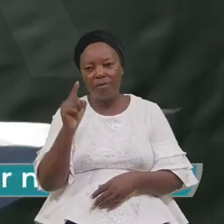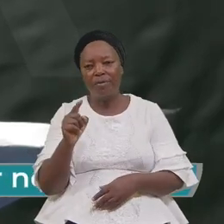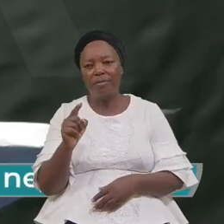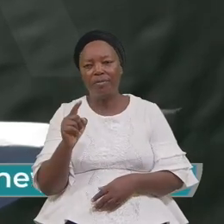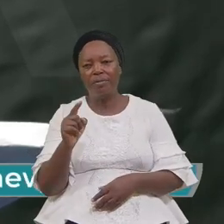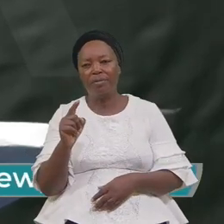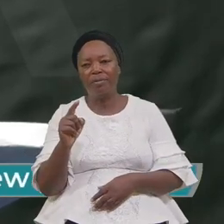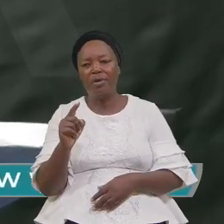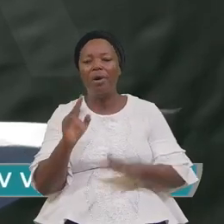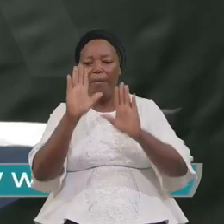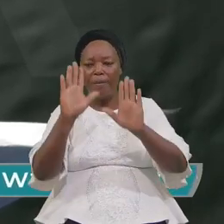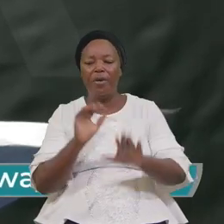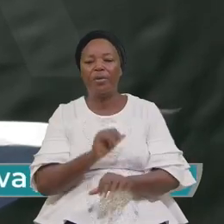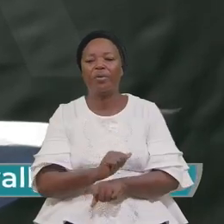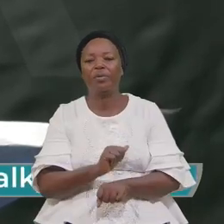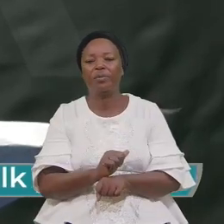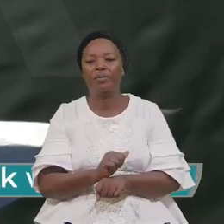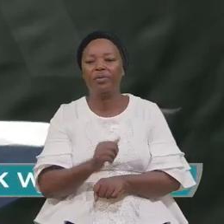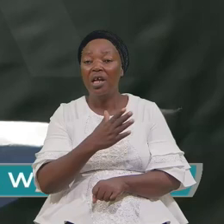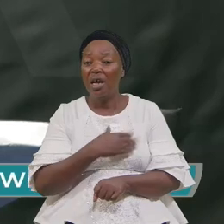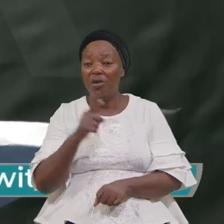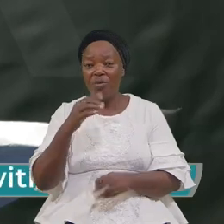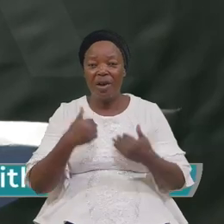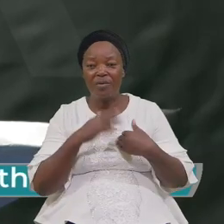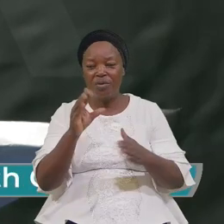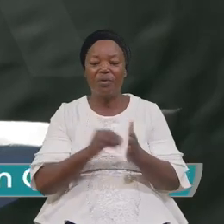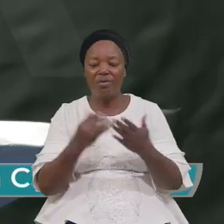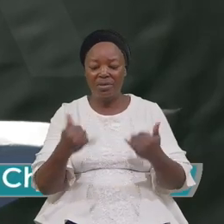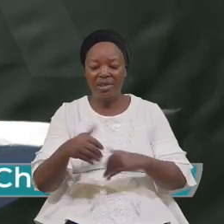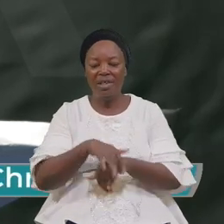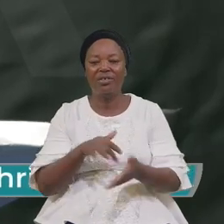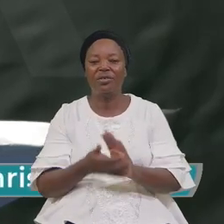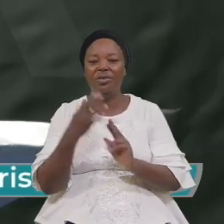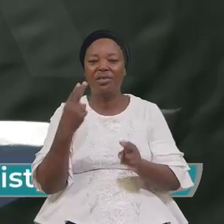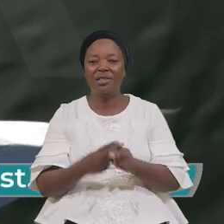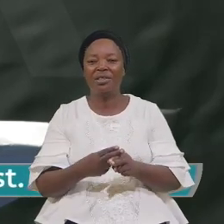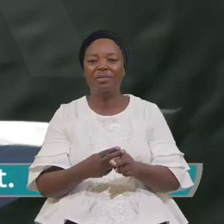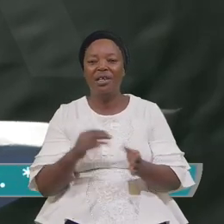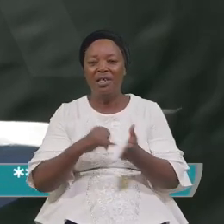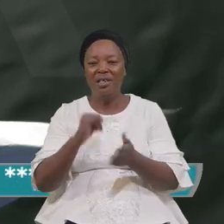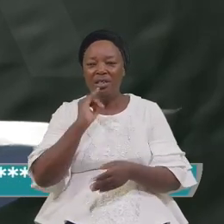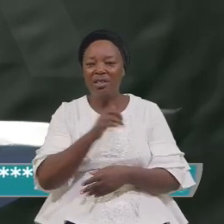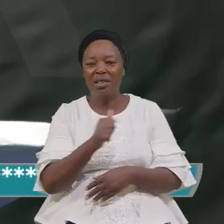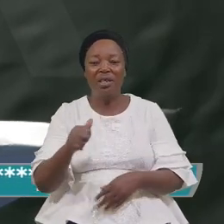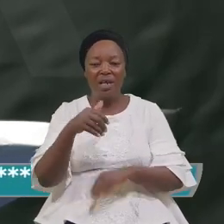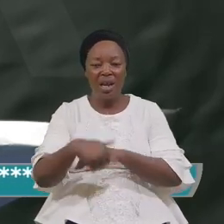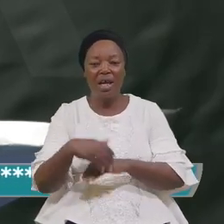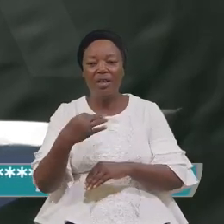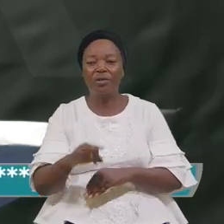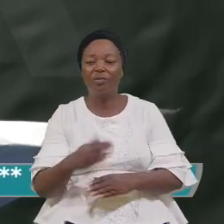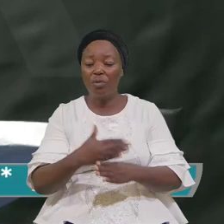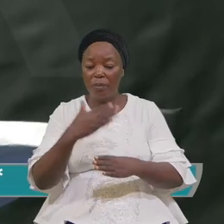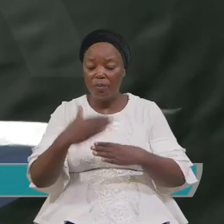for miracle, and you will have your own tonight. It's a night of complete cure.